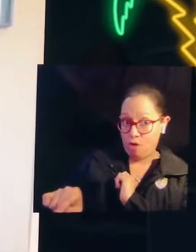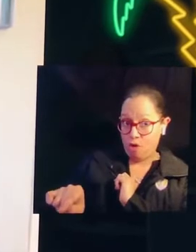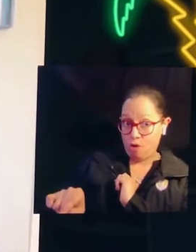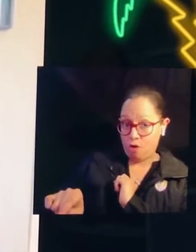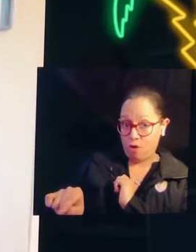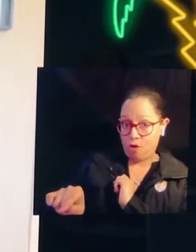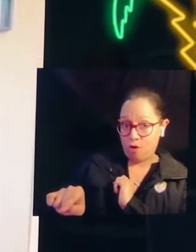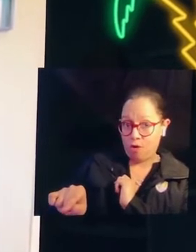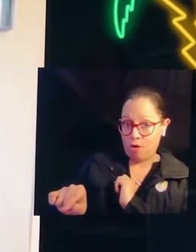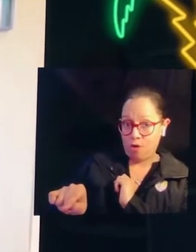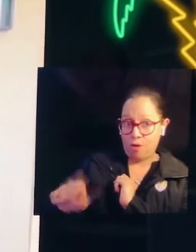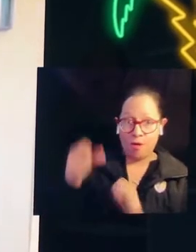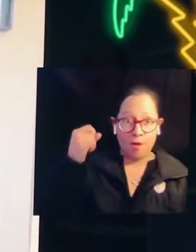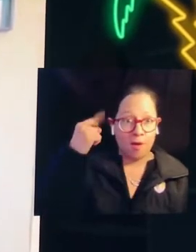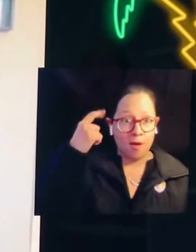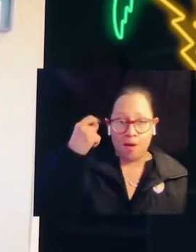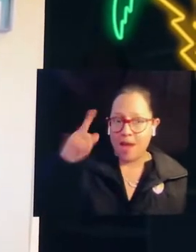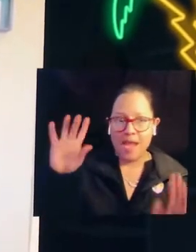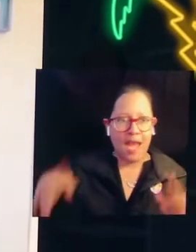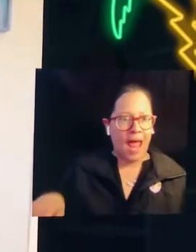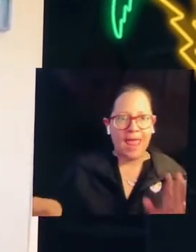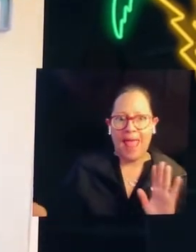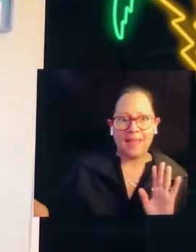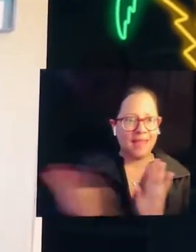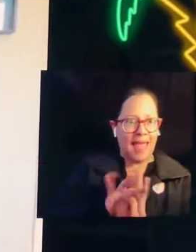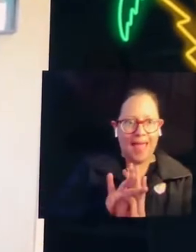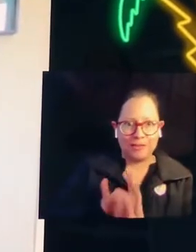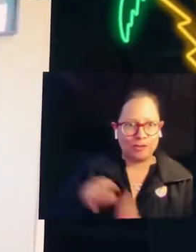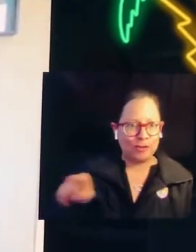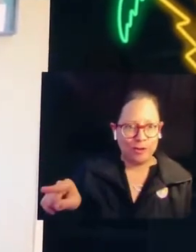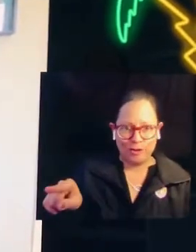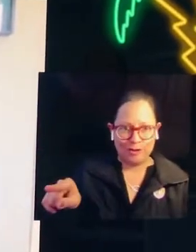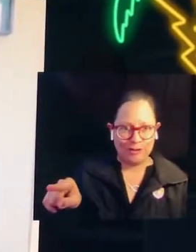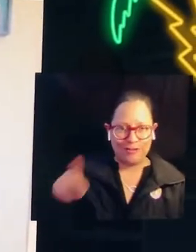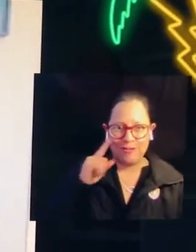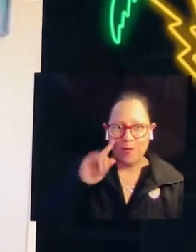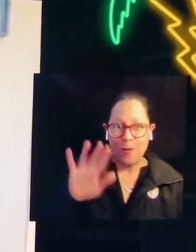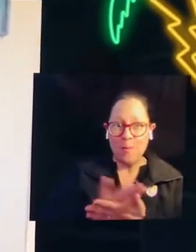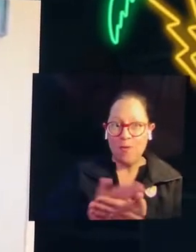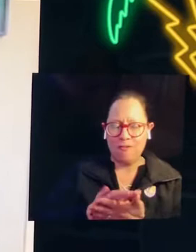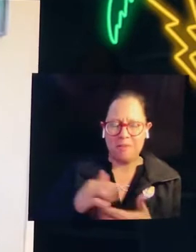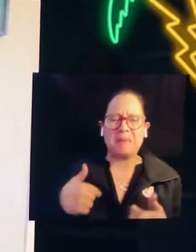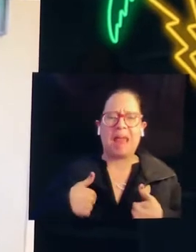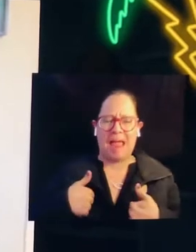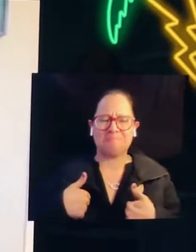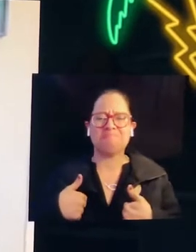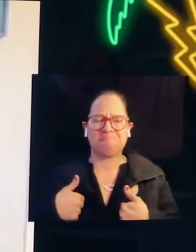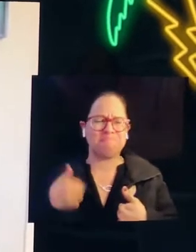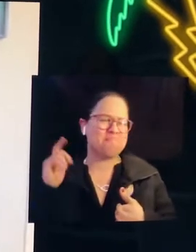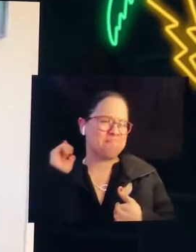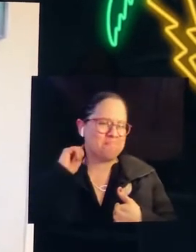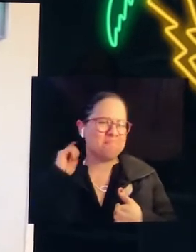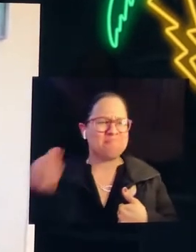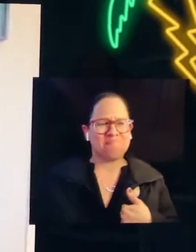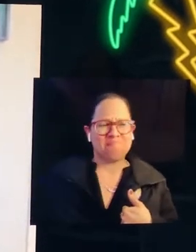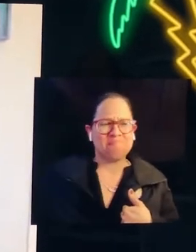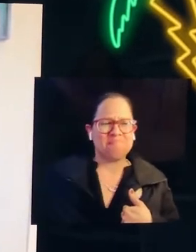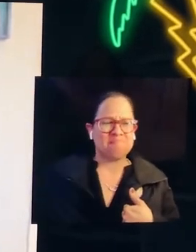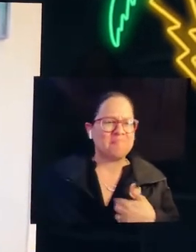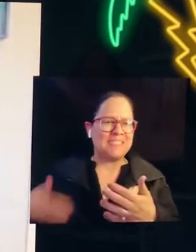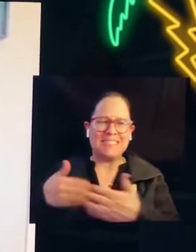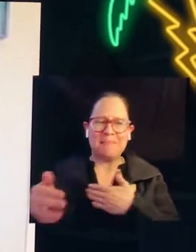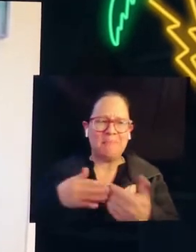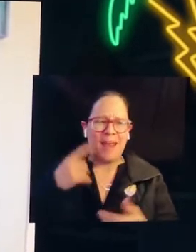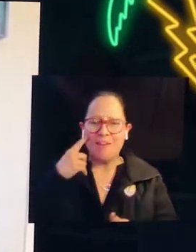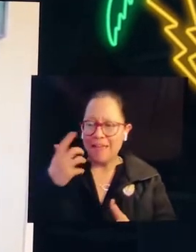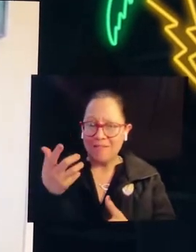the role had not been announced yet. But I was very confident that, you know, even if she didn't get that role, that she was going